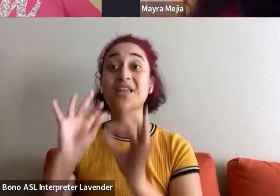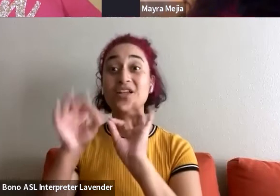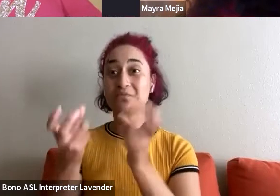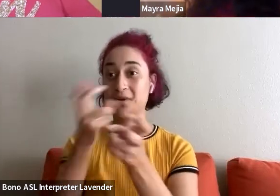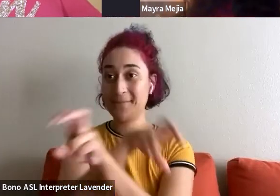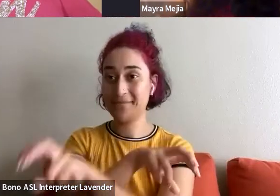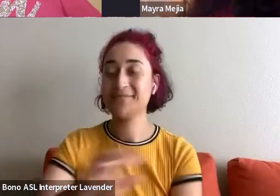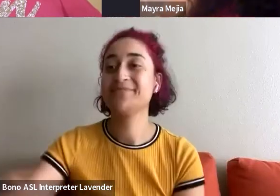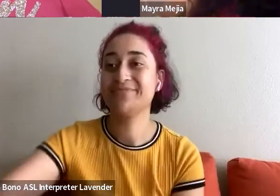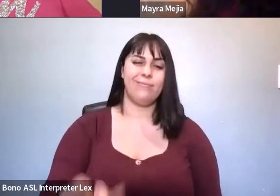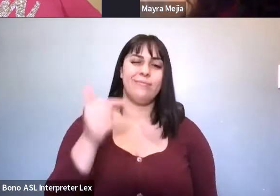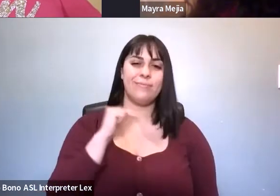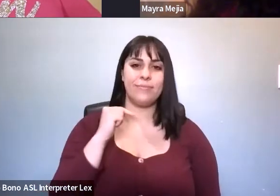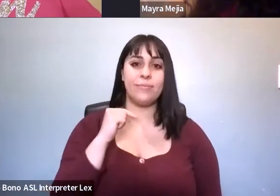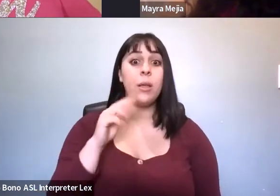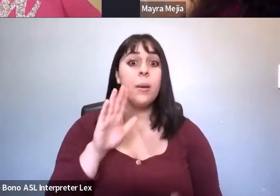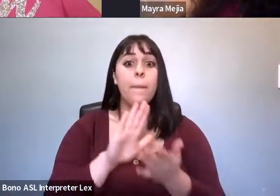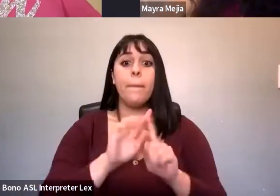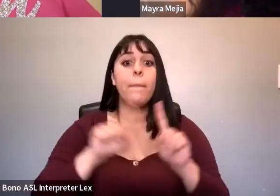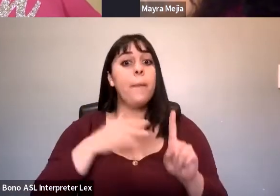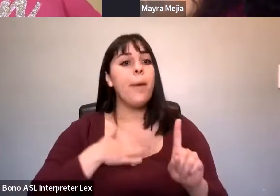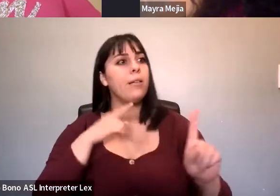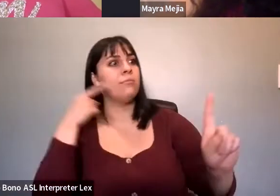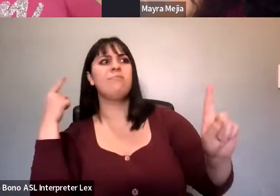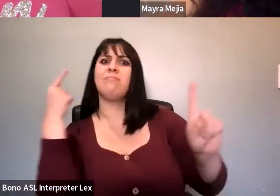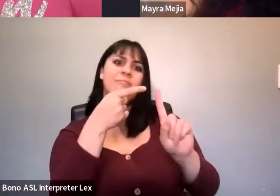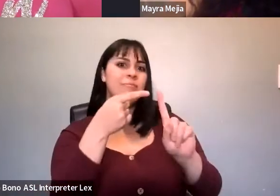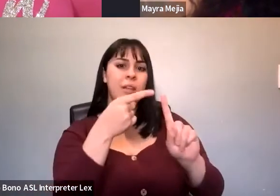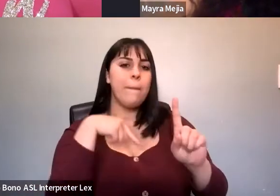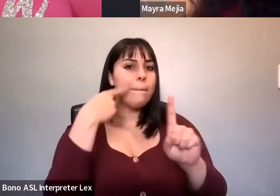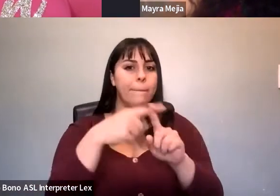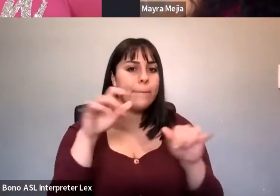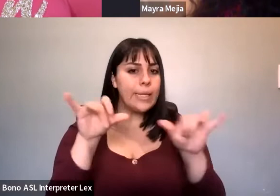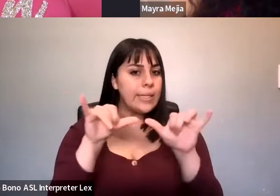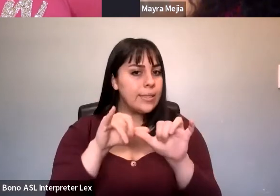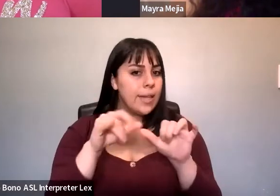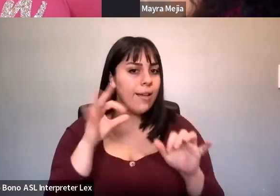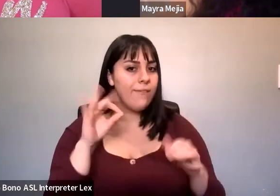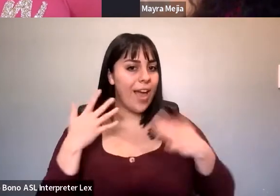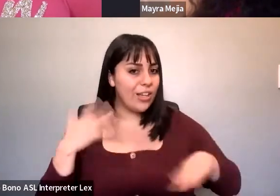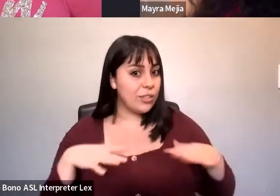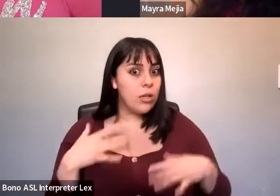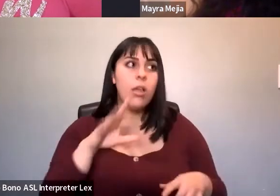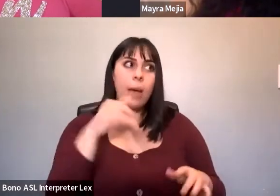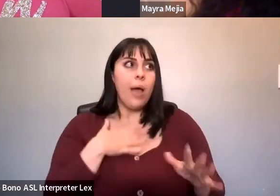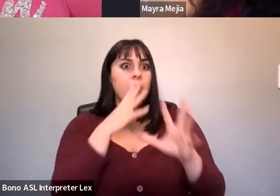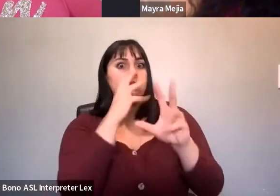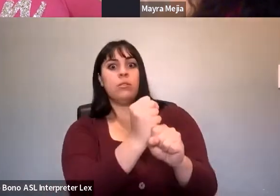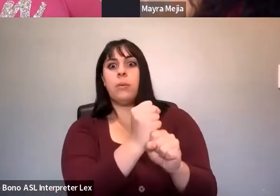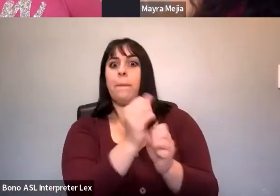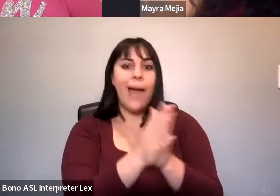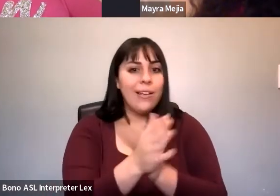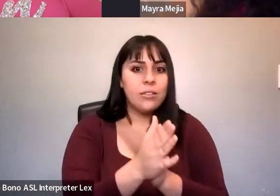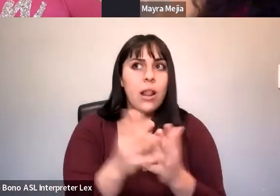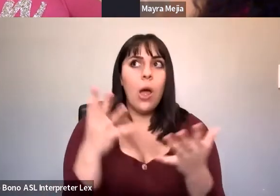was always plus size fashion because that's what I was passionate about. And that's what I wanted to share with the world.